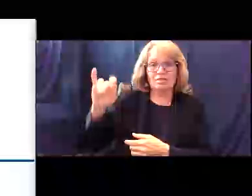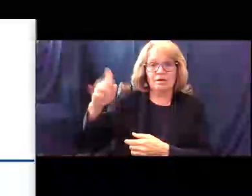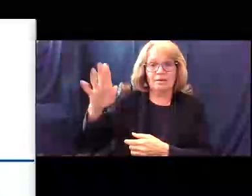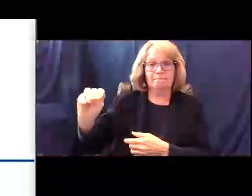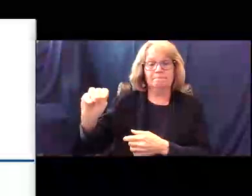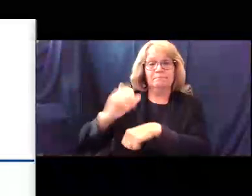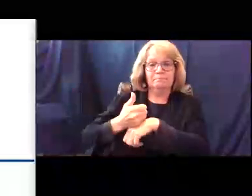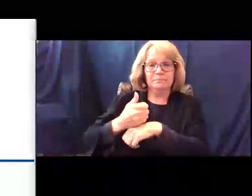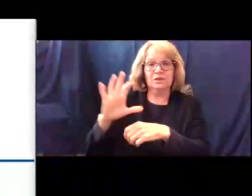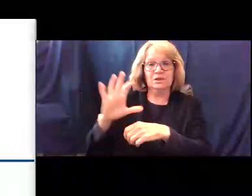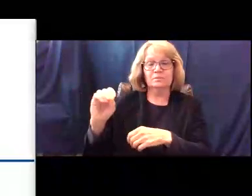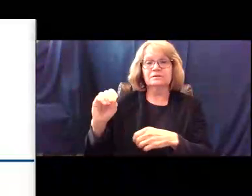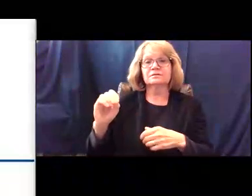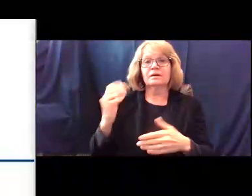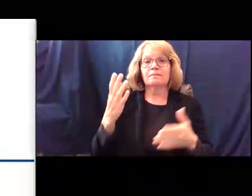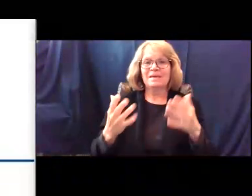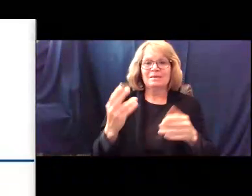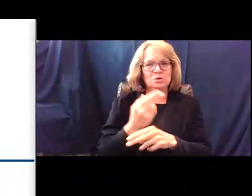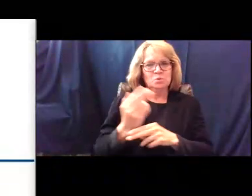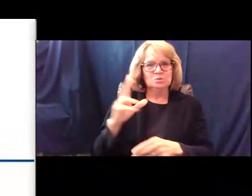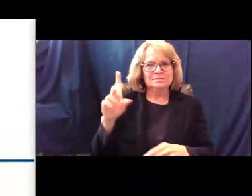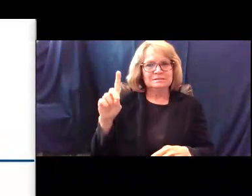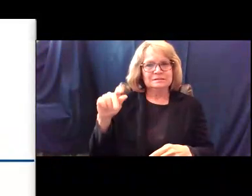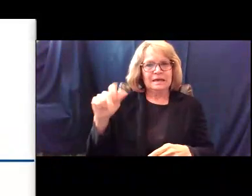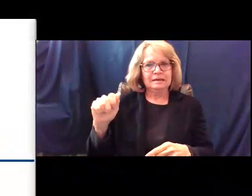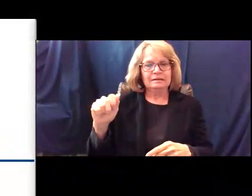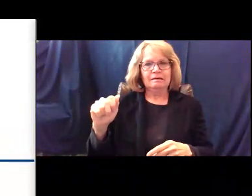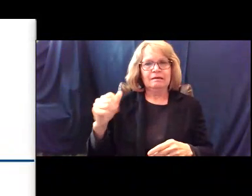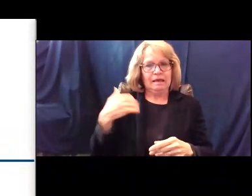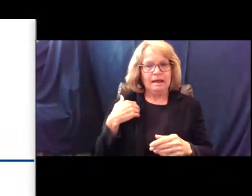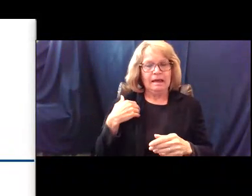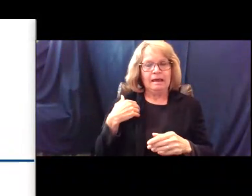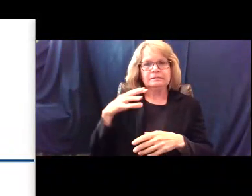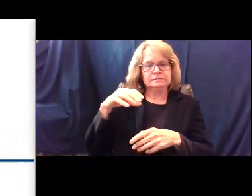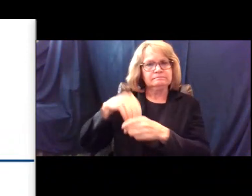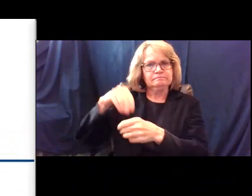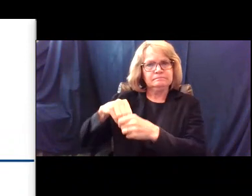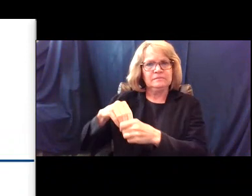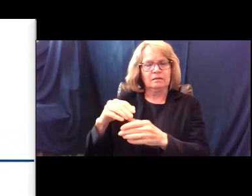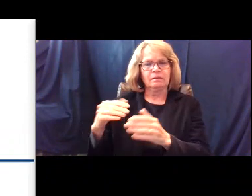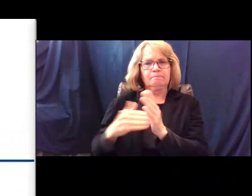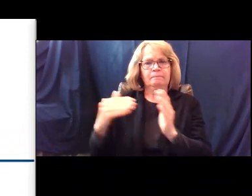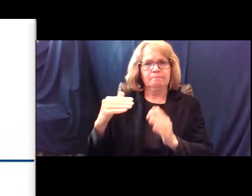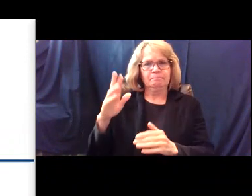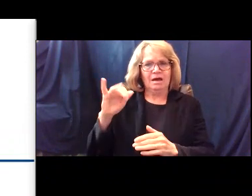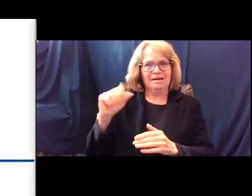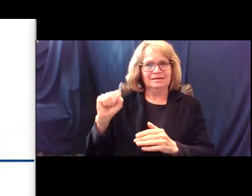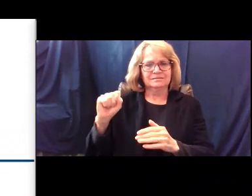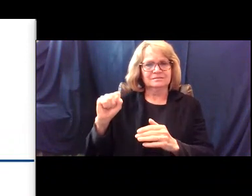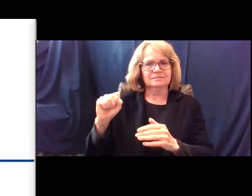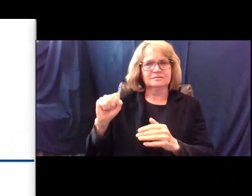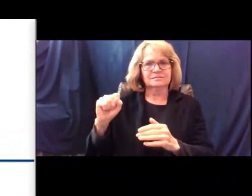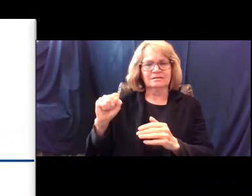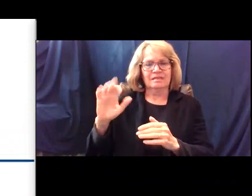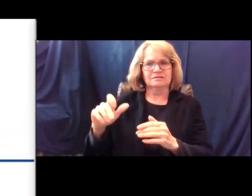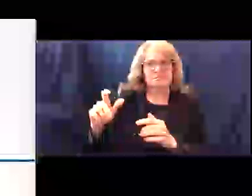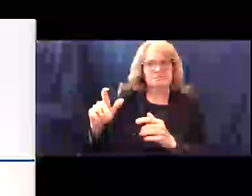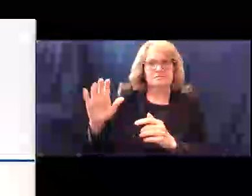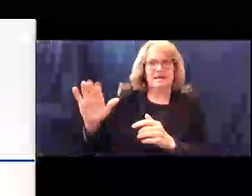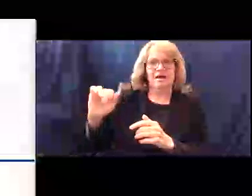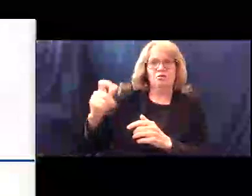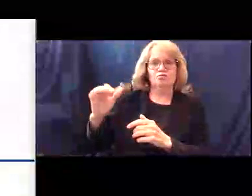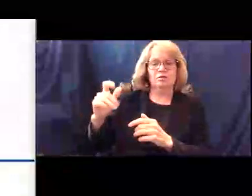that they may be using data that has an inherent bias there that's amplified through their algorithm that